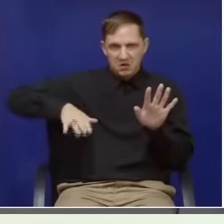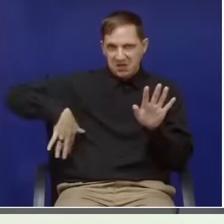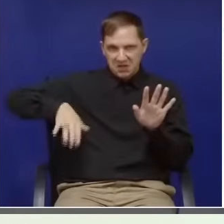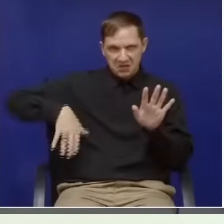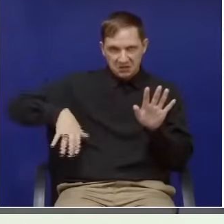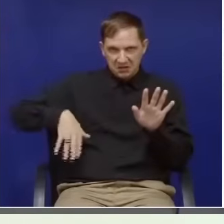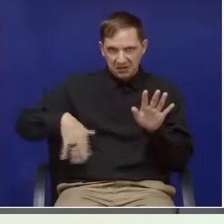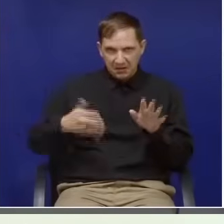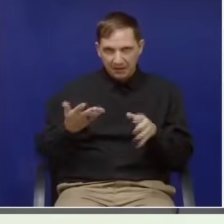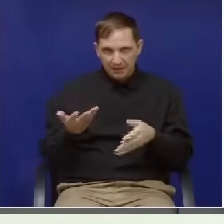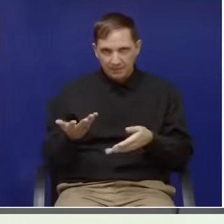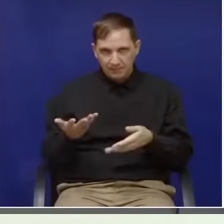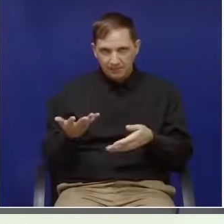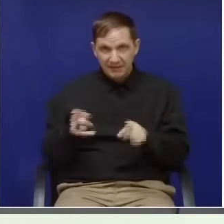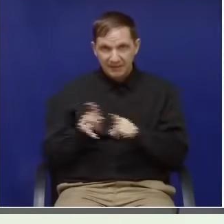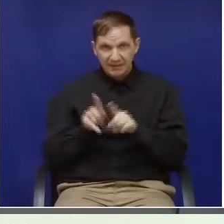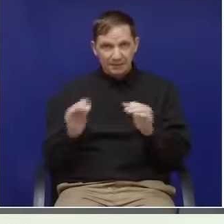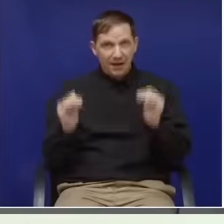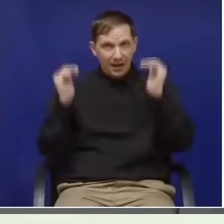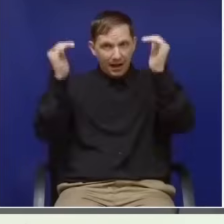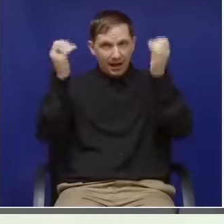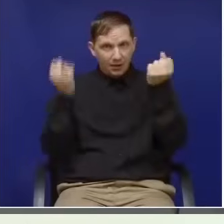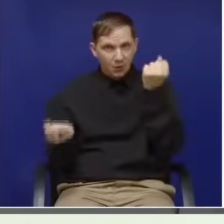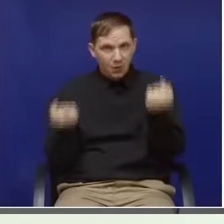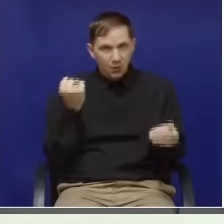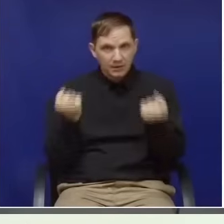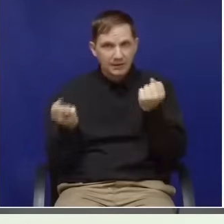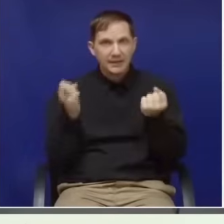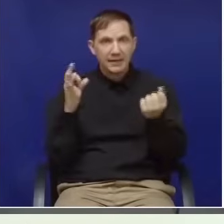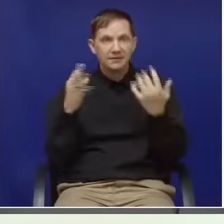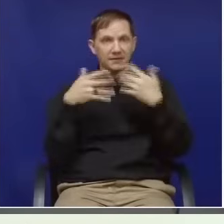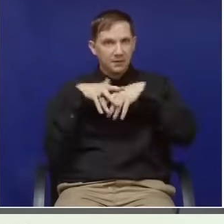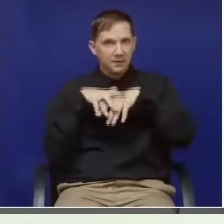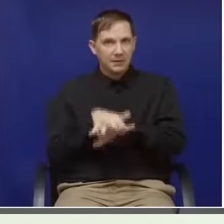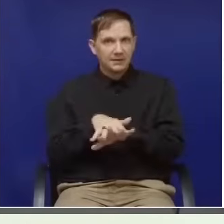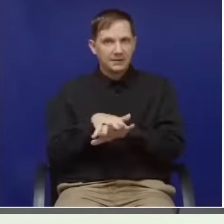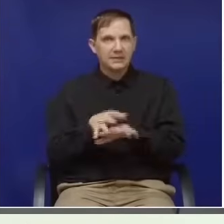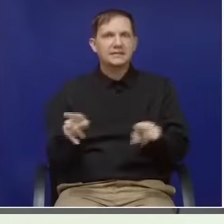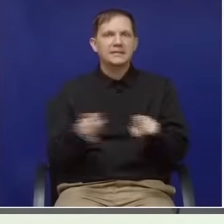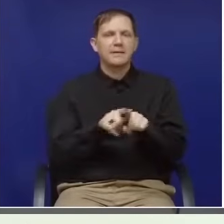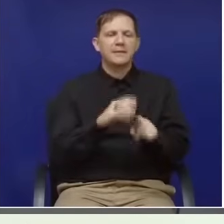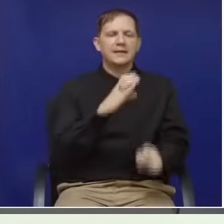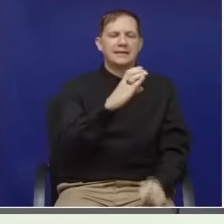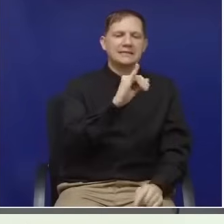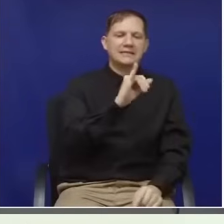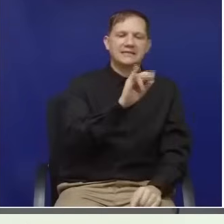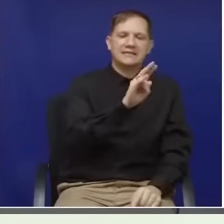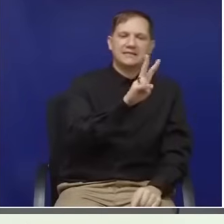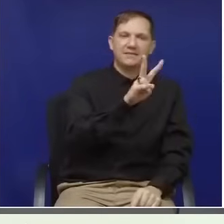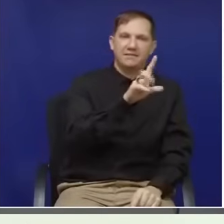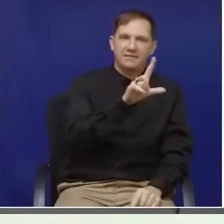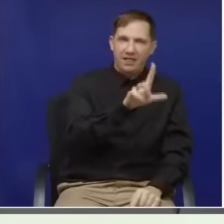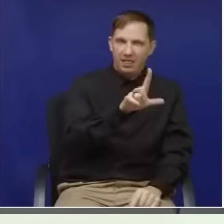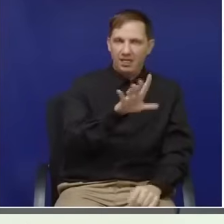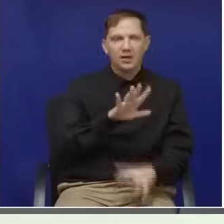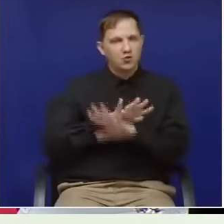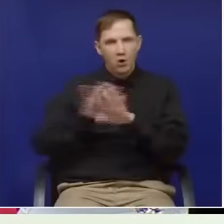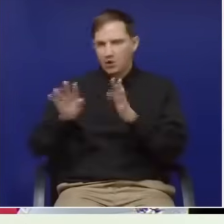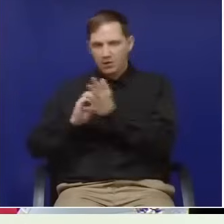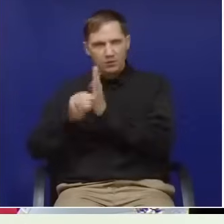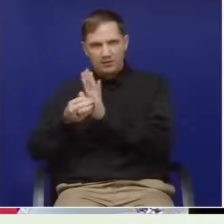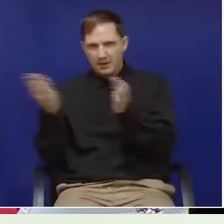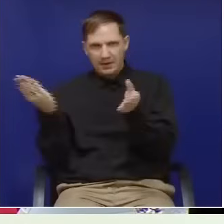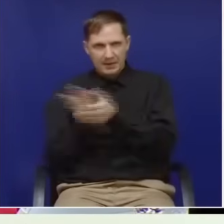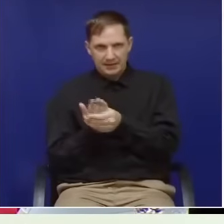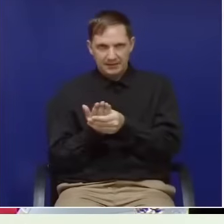isebenza kwi-civil cases akakafiki kwi-criminal cases. kukhona mawujonga i-budget vote yethu uzawubona